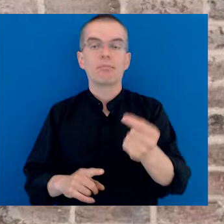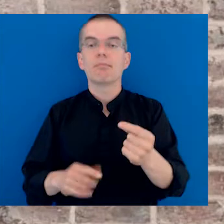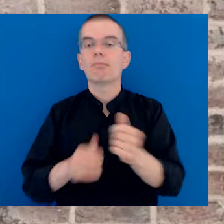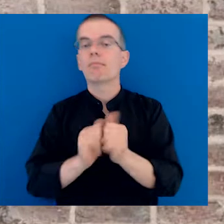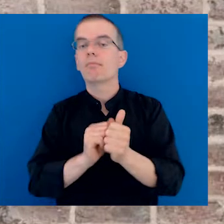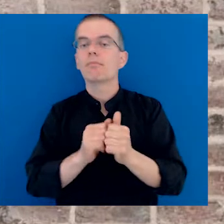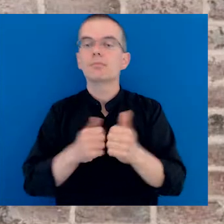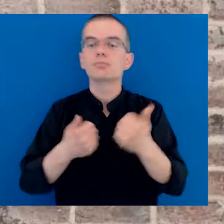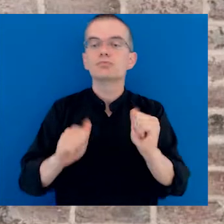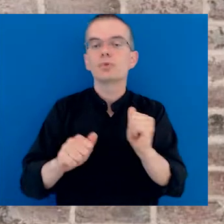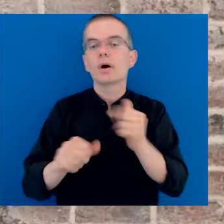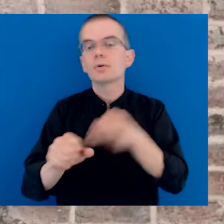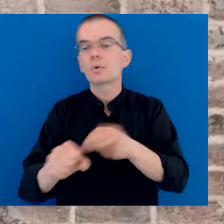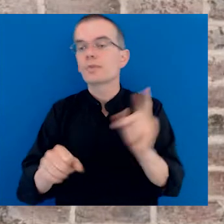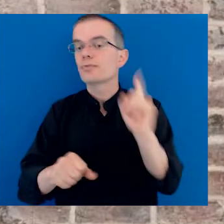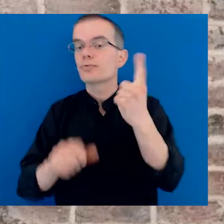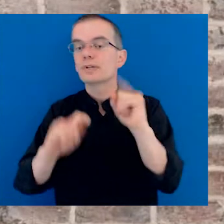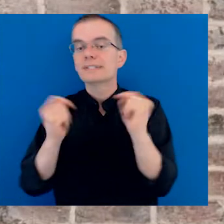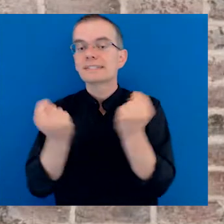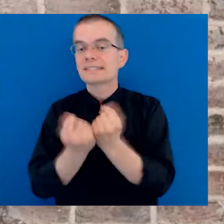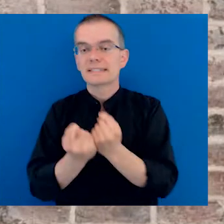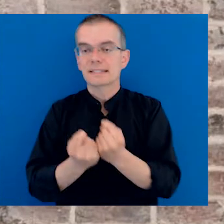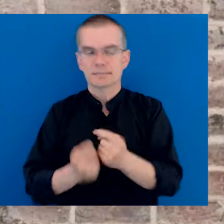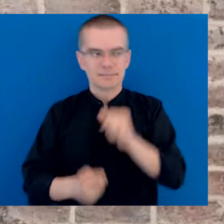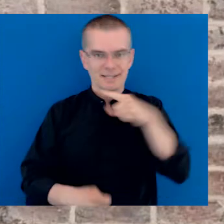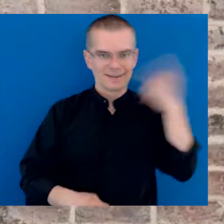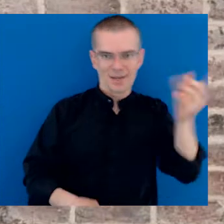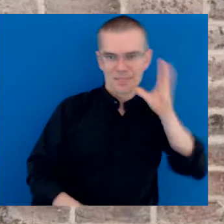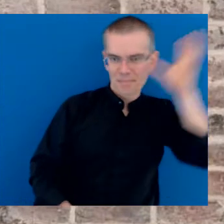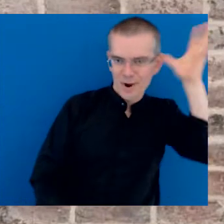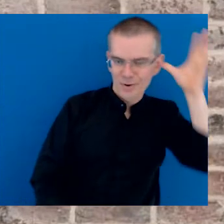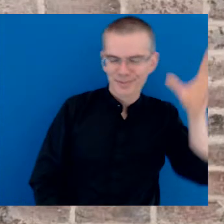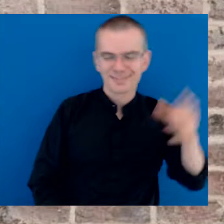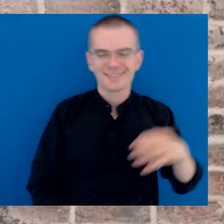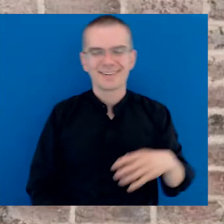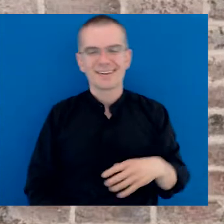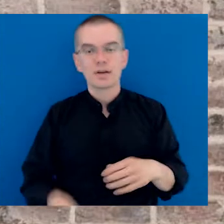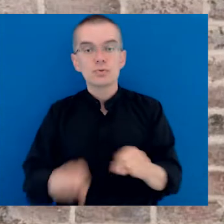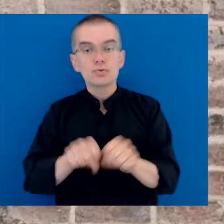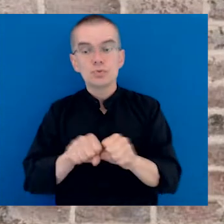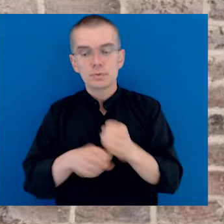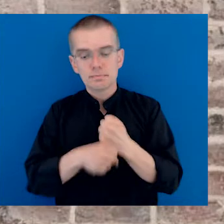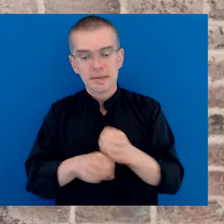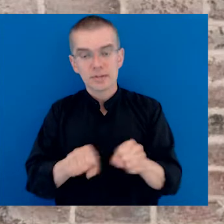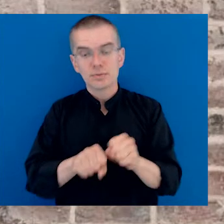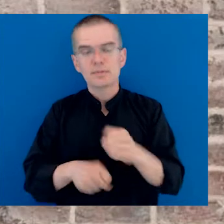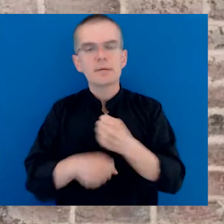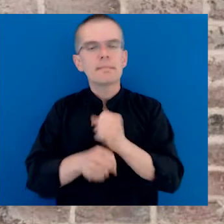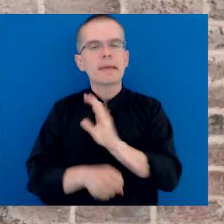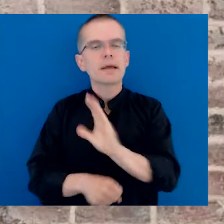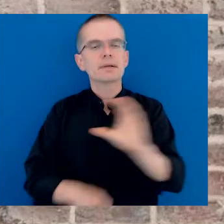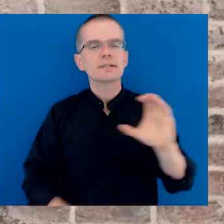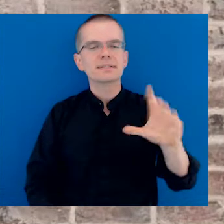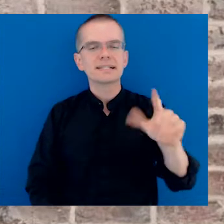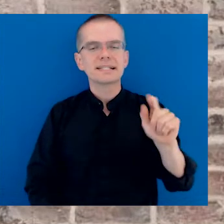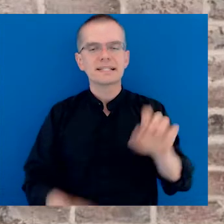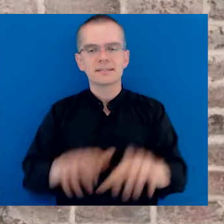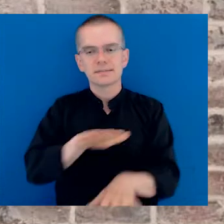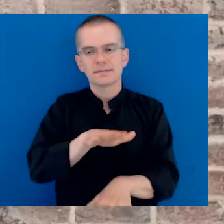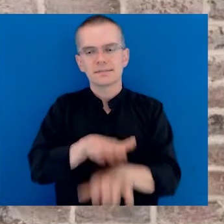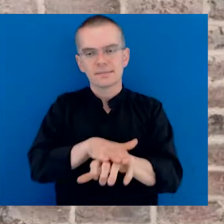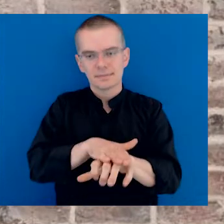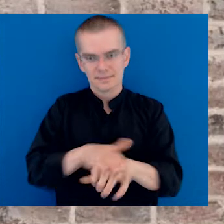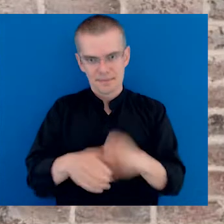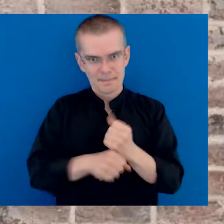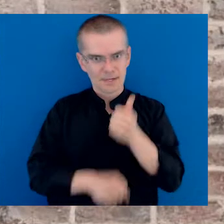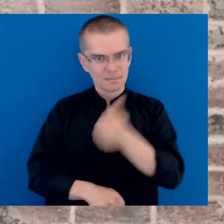first team. He went in that cobbling shop. He created his own cleats. He built his own cleats. He went out. He got his spot. And he was